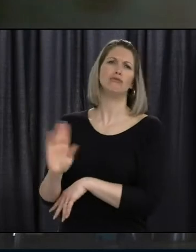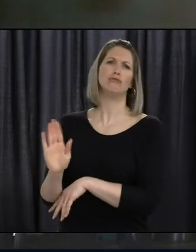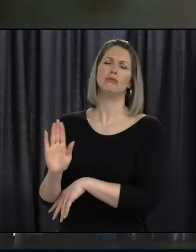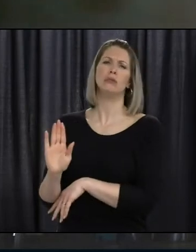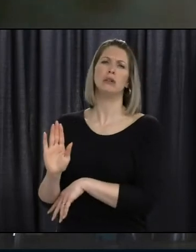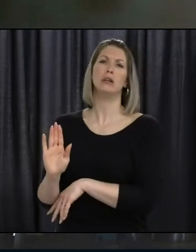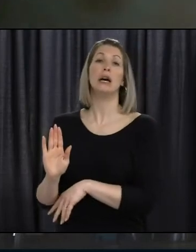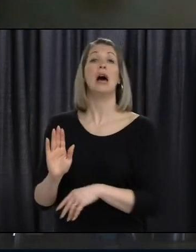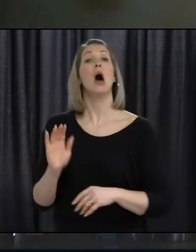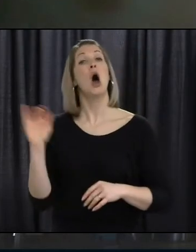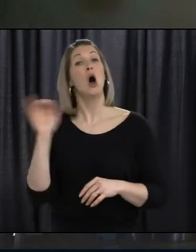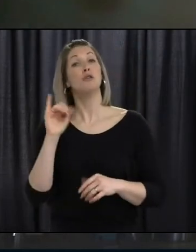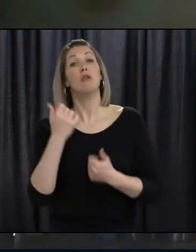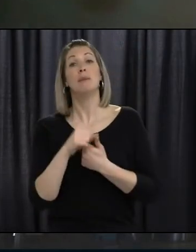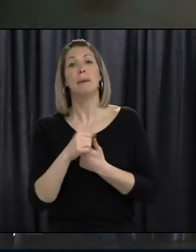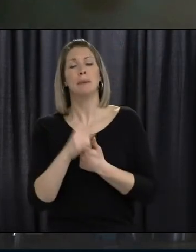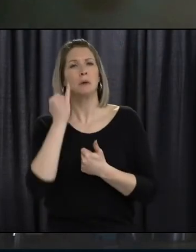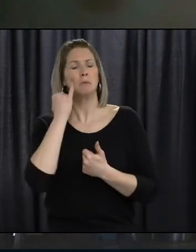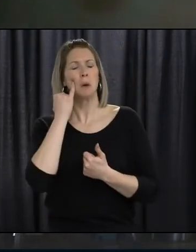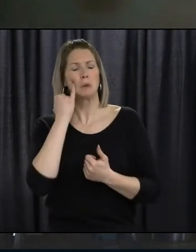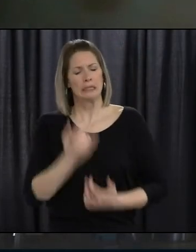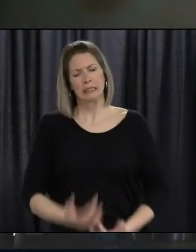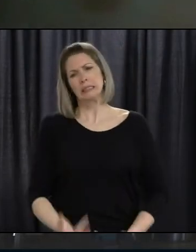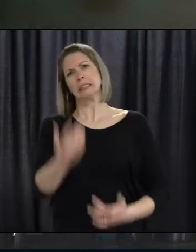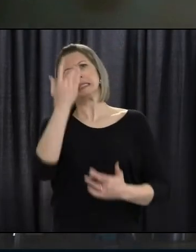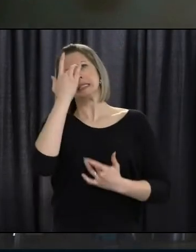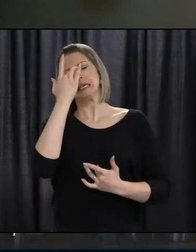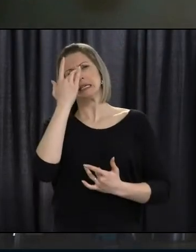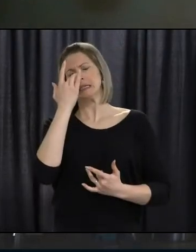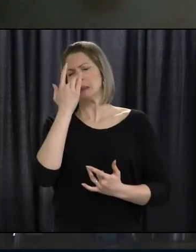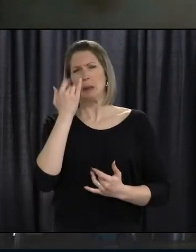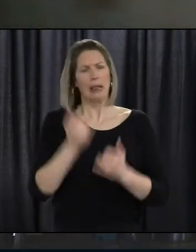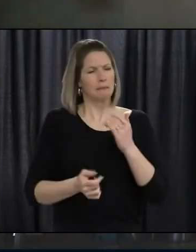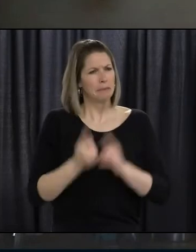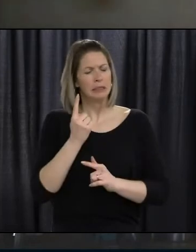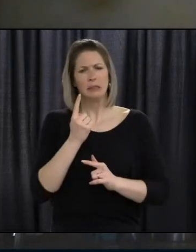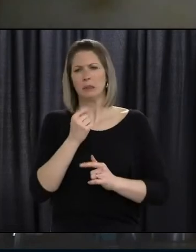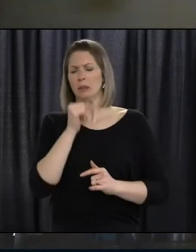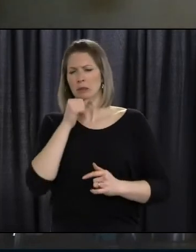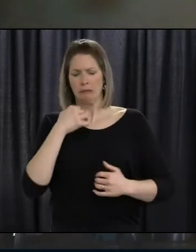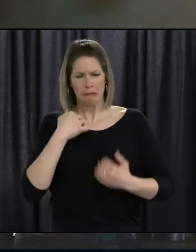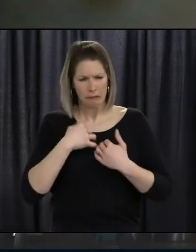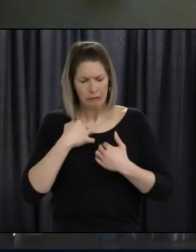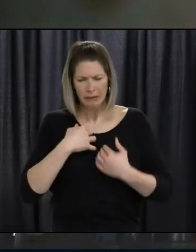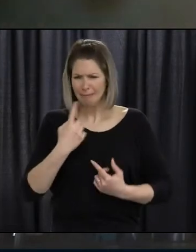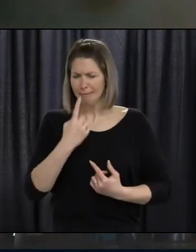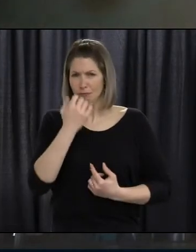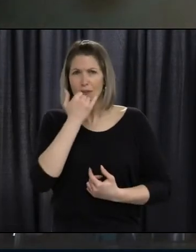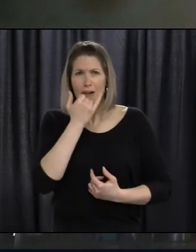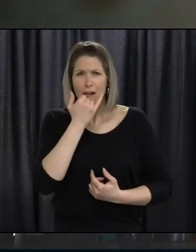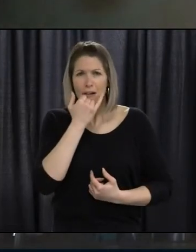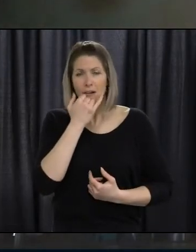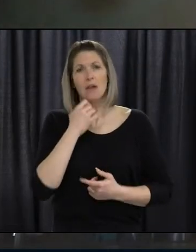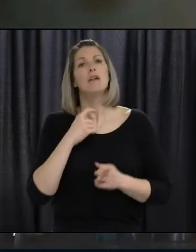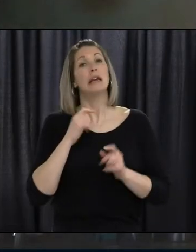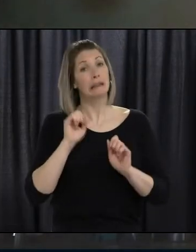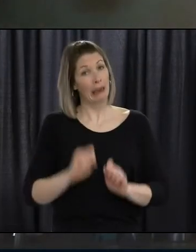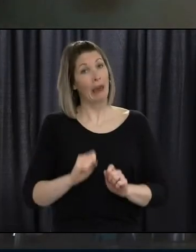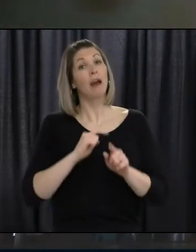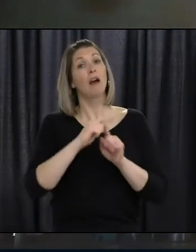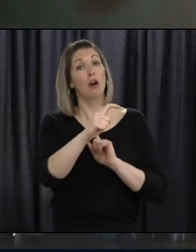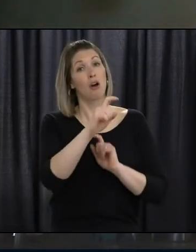encourage anybody who feels acutely unwell to use that number to the exclusion of all others. Certainly ambulance numbers that you